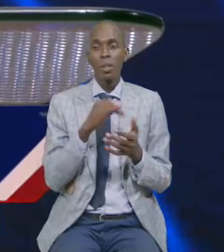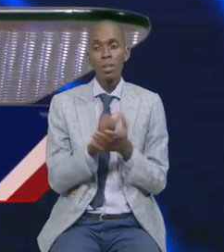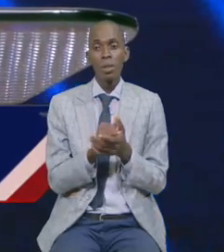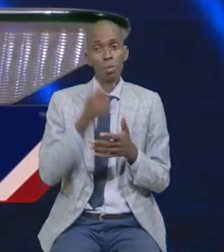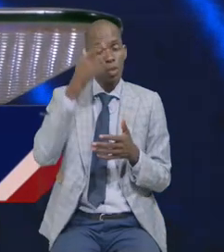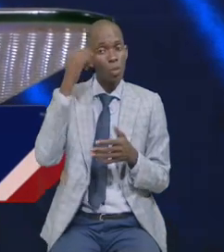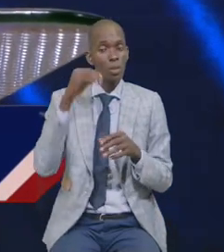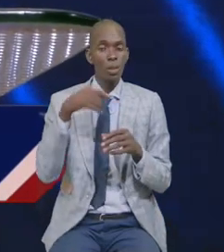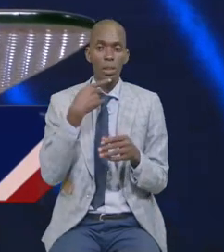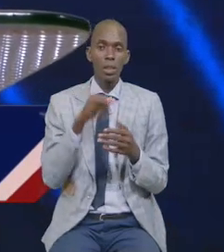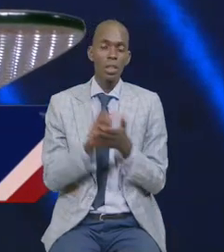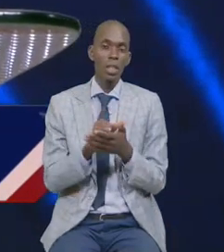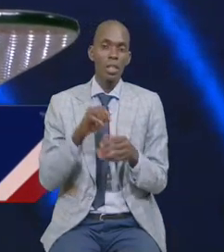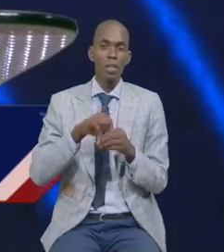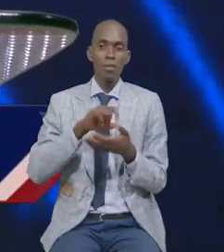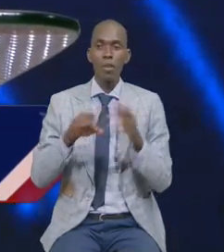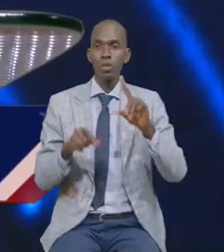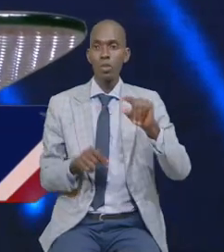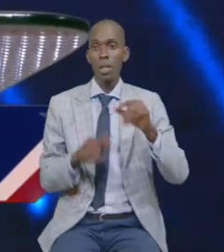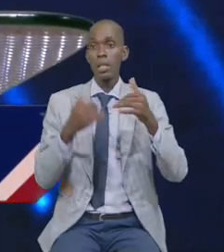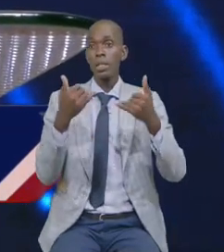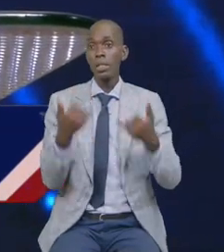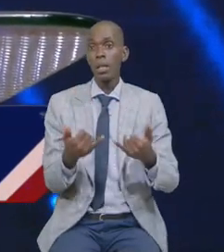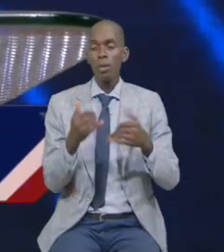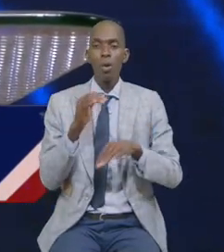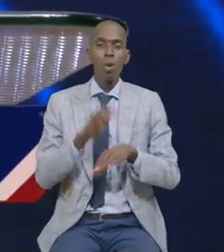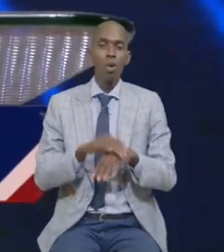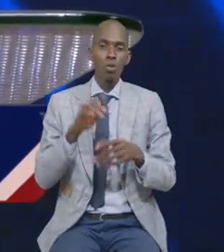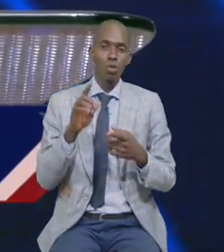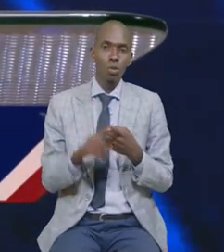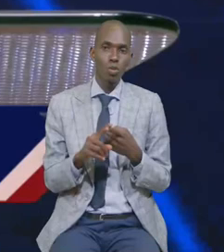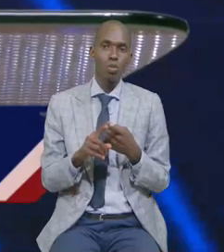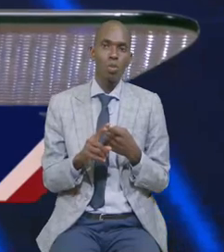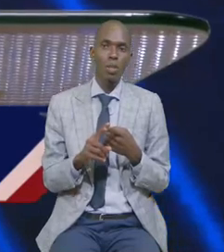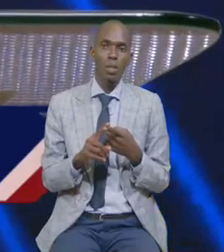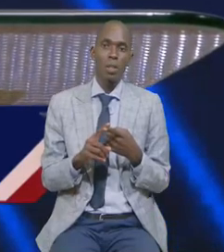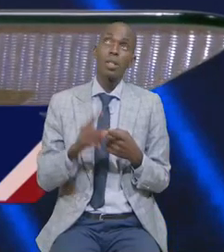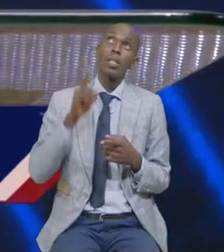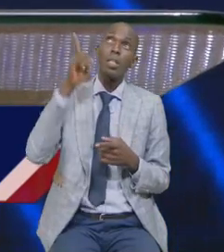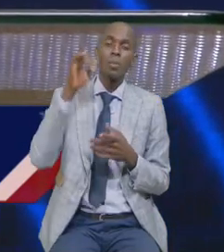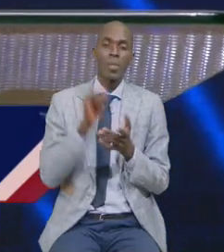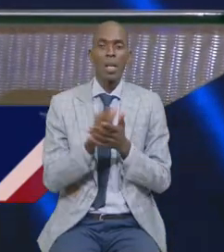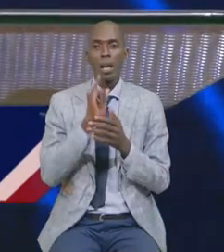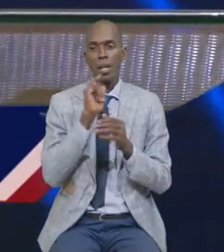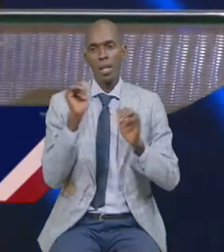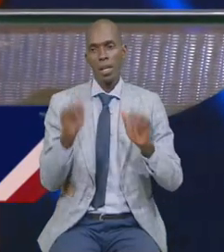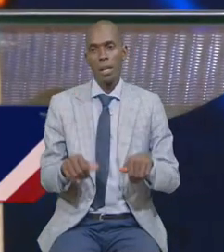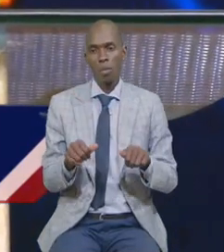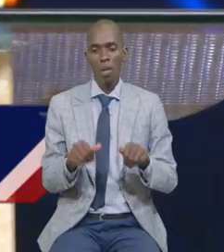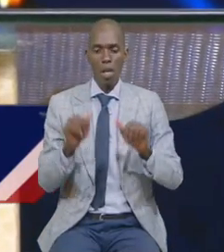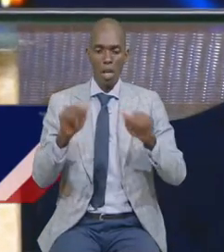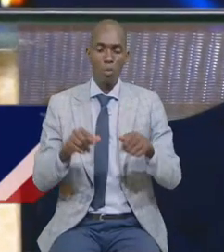verse 20, it says, now unto him that is able, to